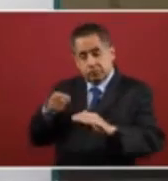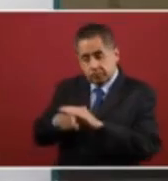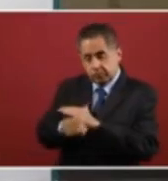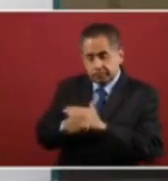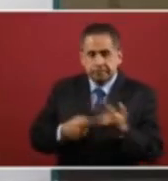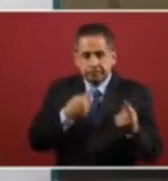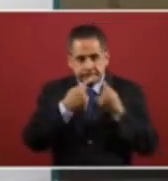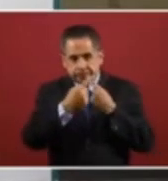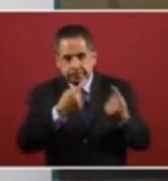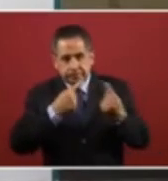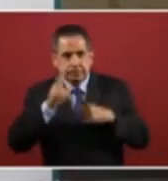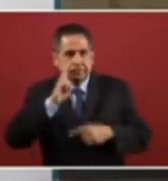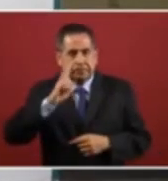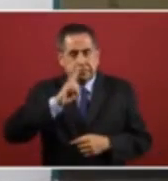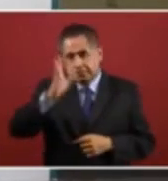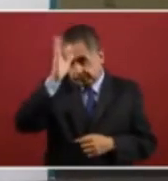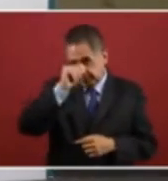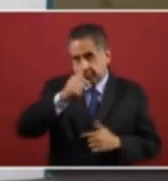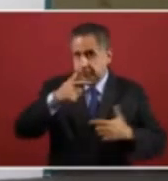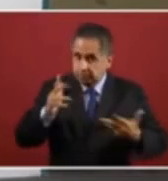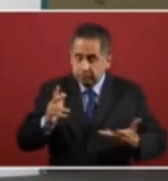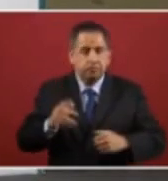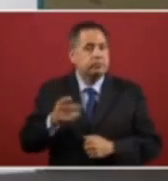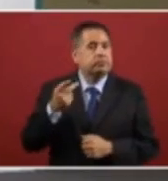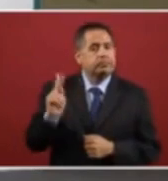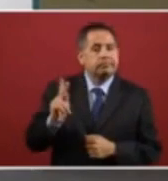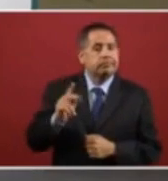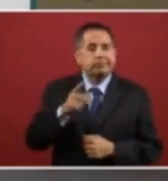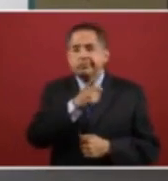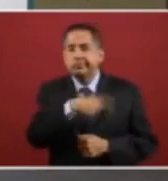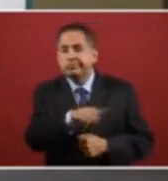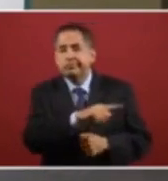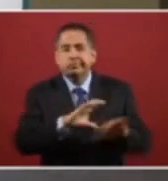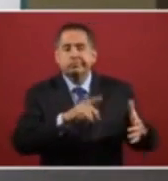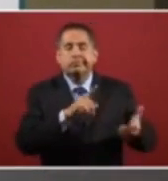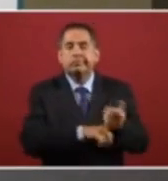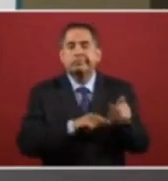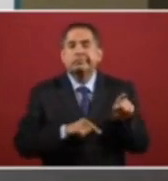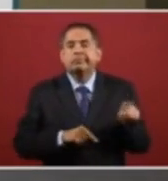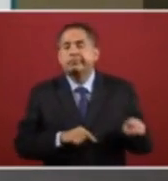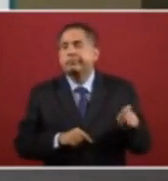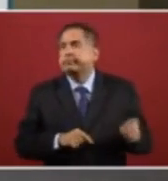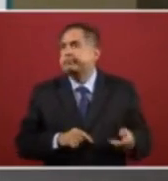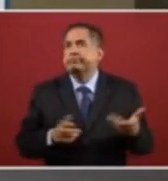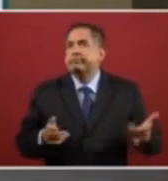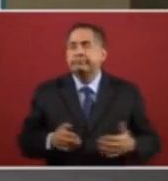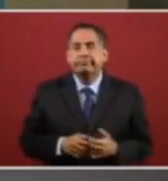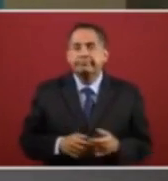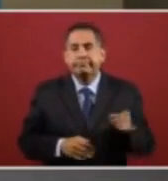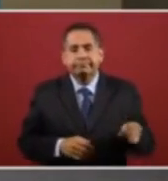gas ducts. But because they are